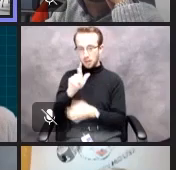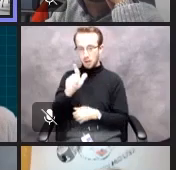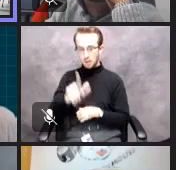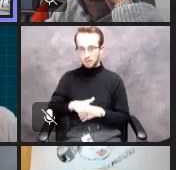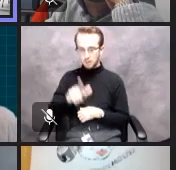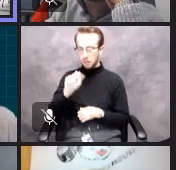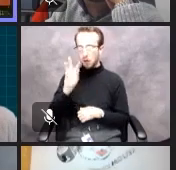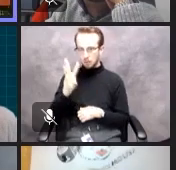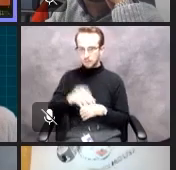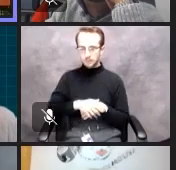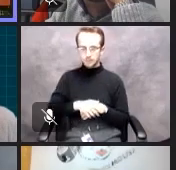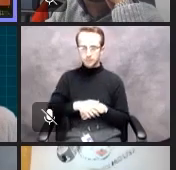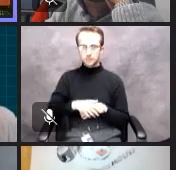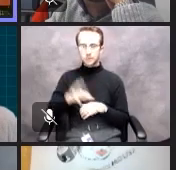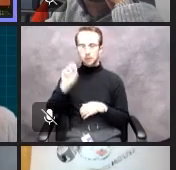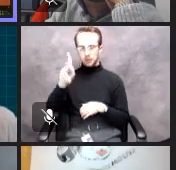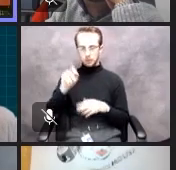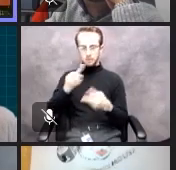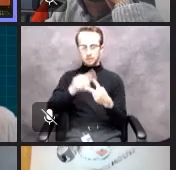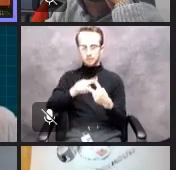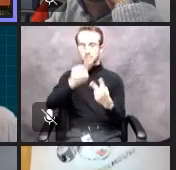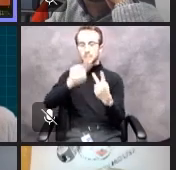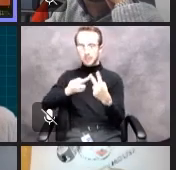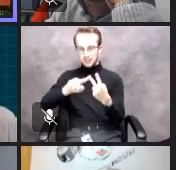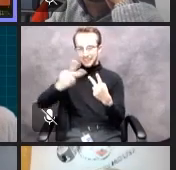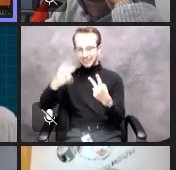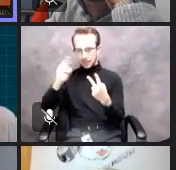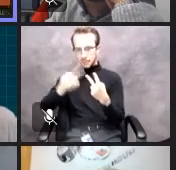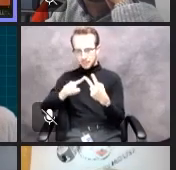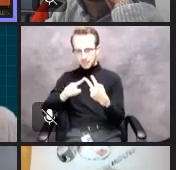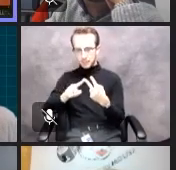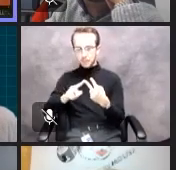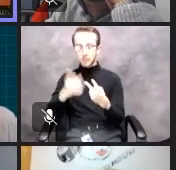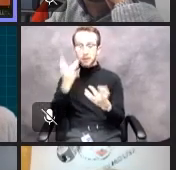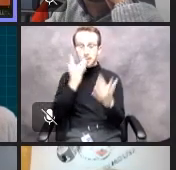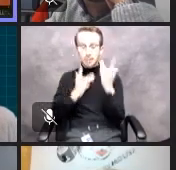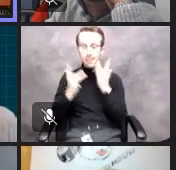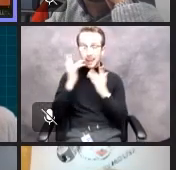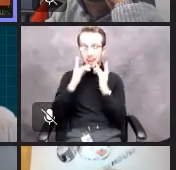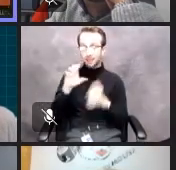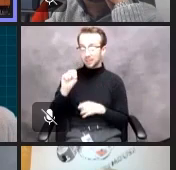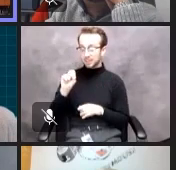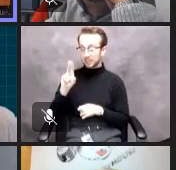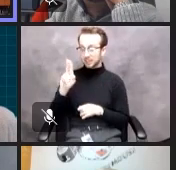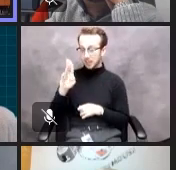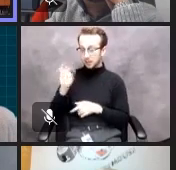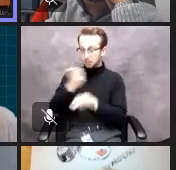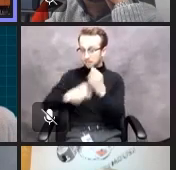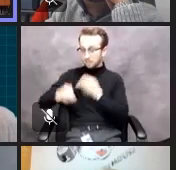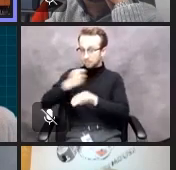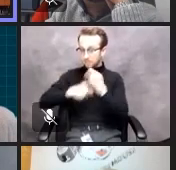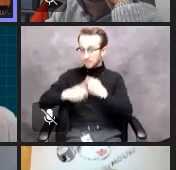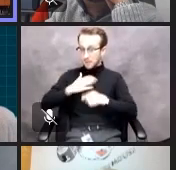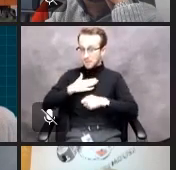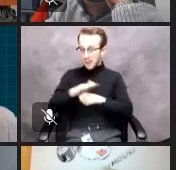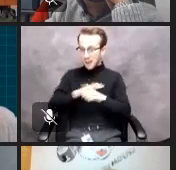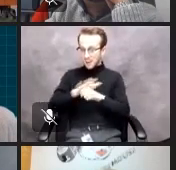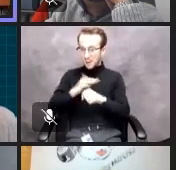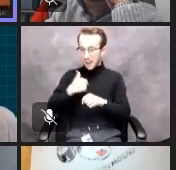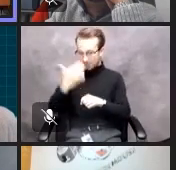right. Question number 2 is with the lack of substitutes in our area, I'm from McCracken County.